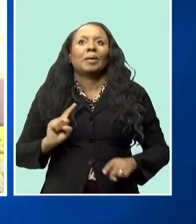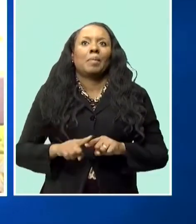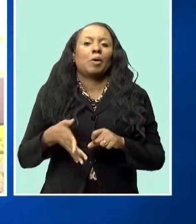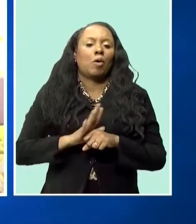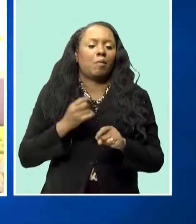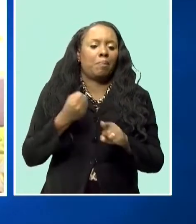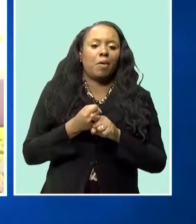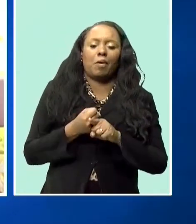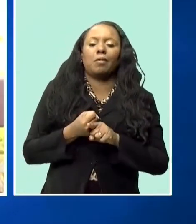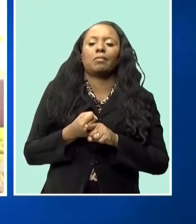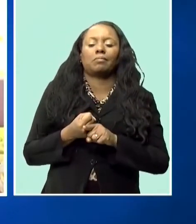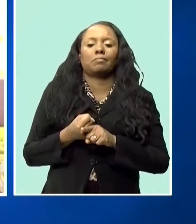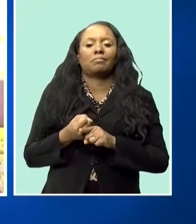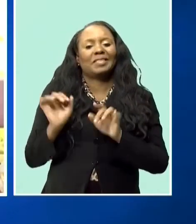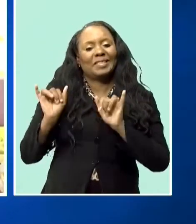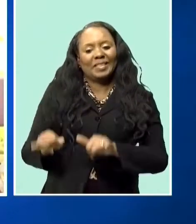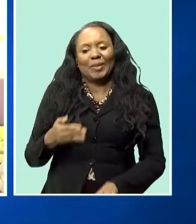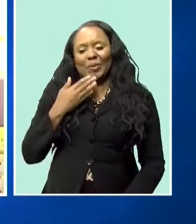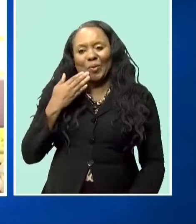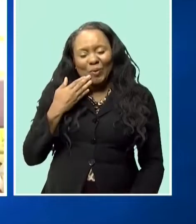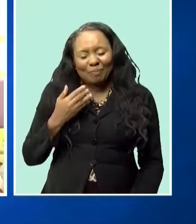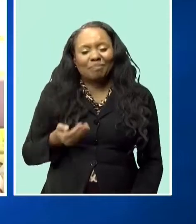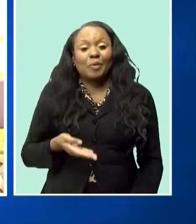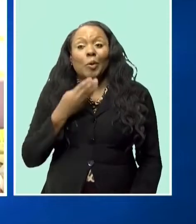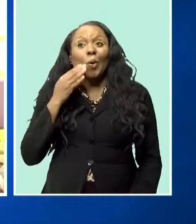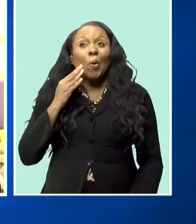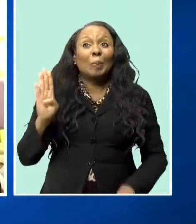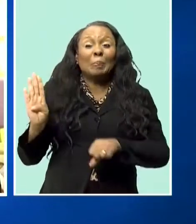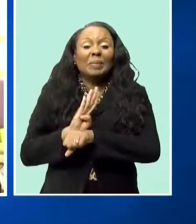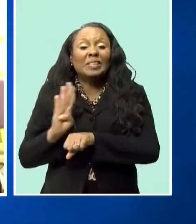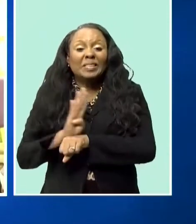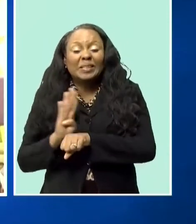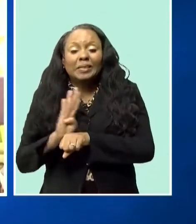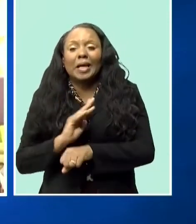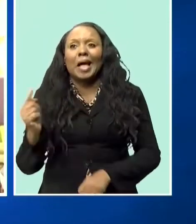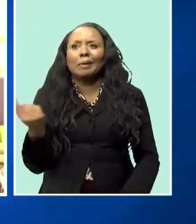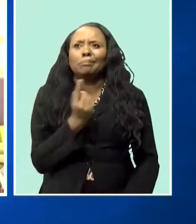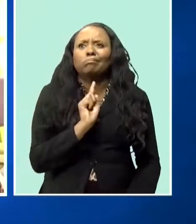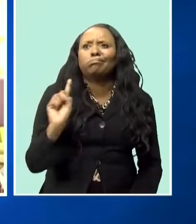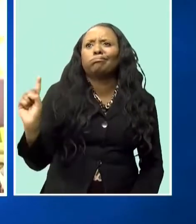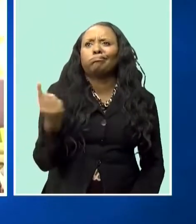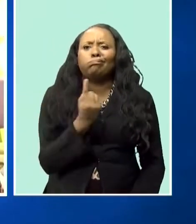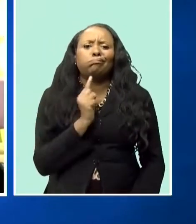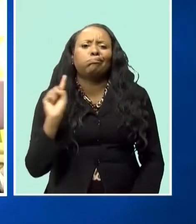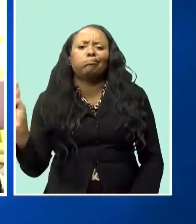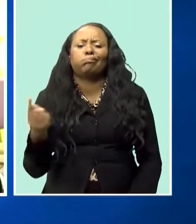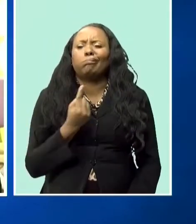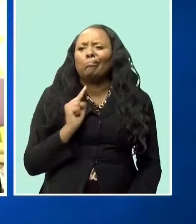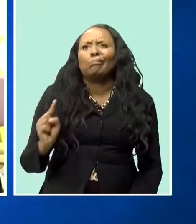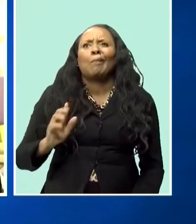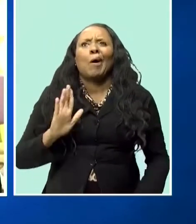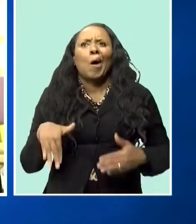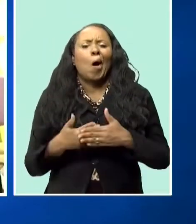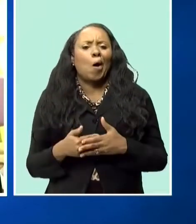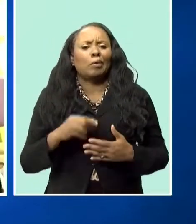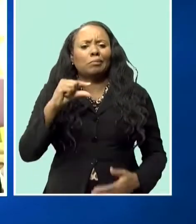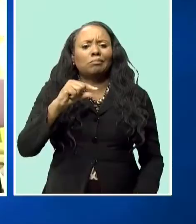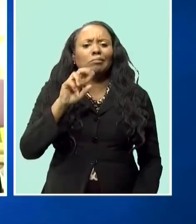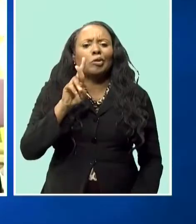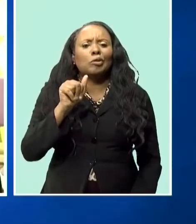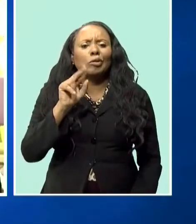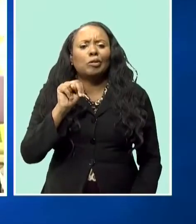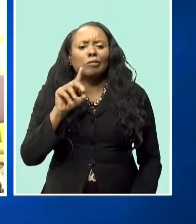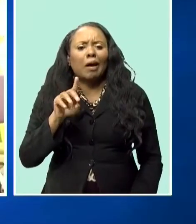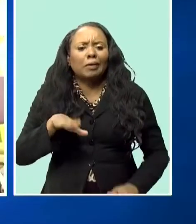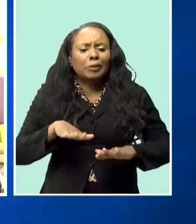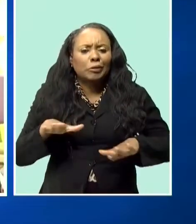home, but home is very busy. Home is many people in and out all the time, so, and all of these grandchildren and great-grandchildren are always